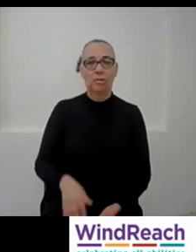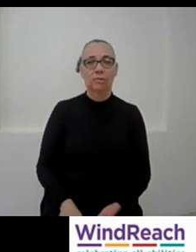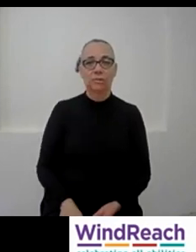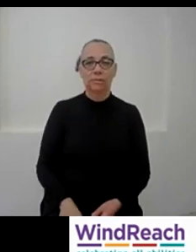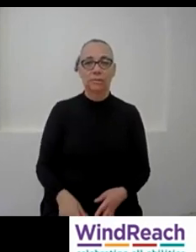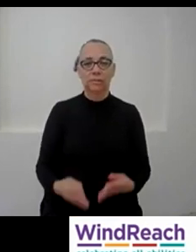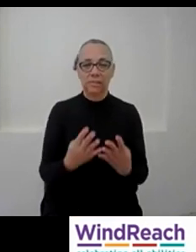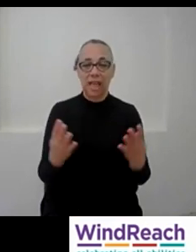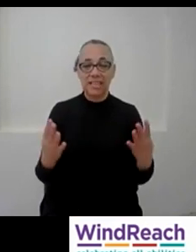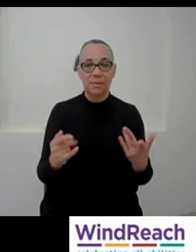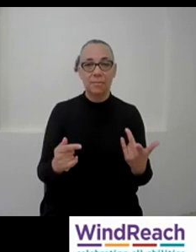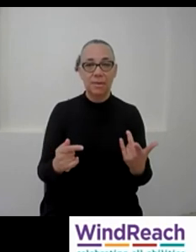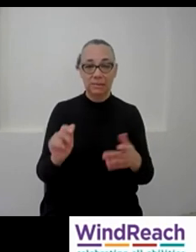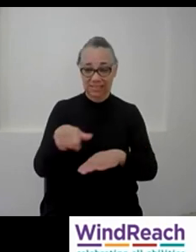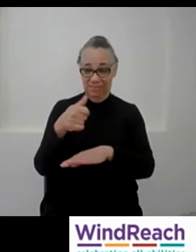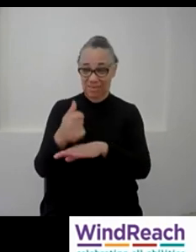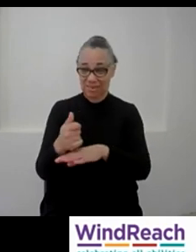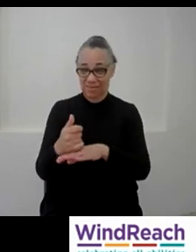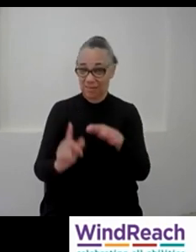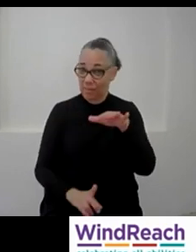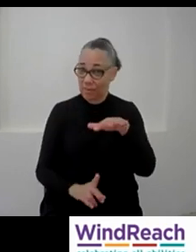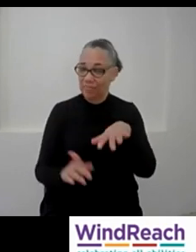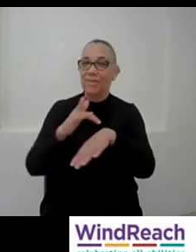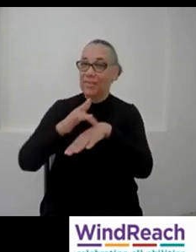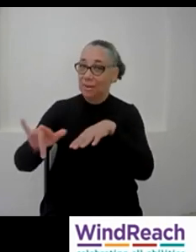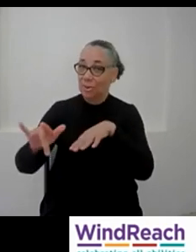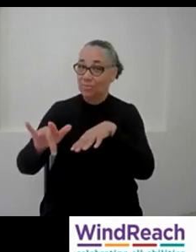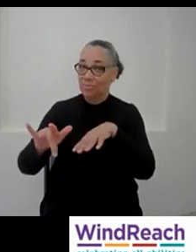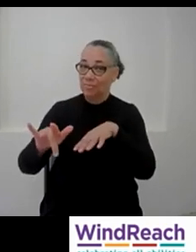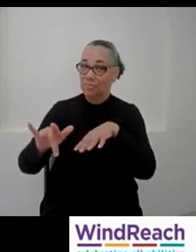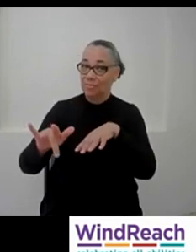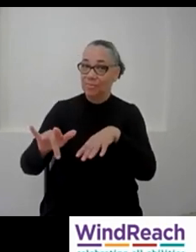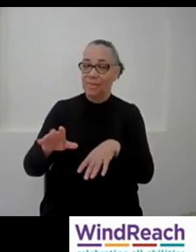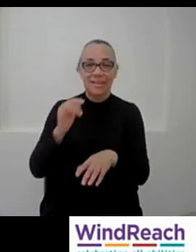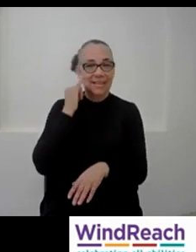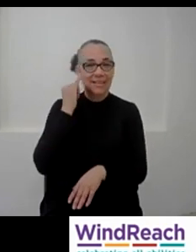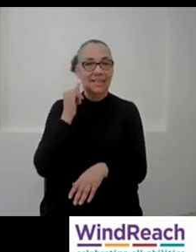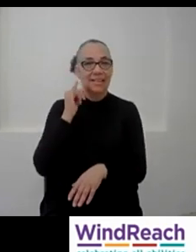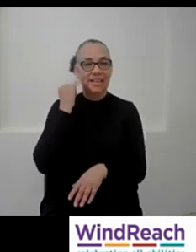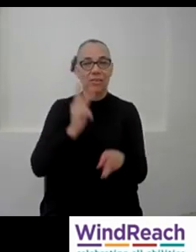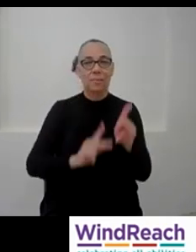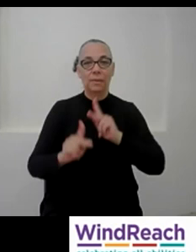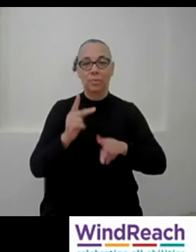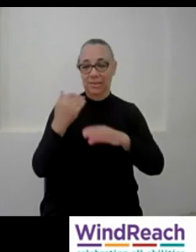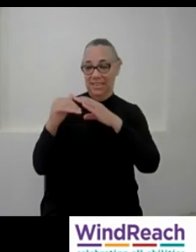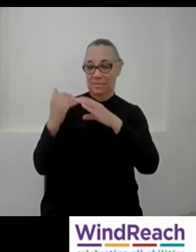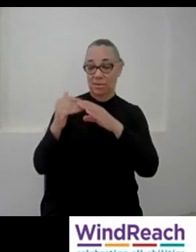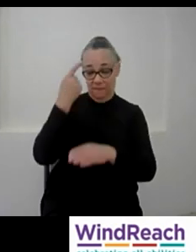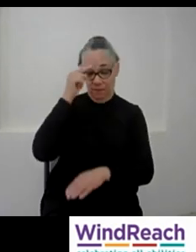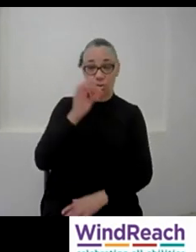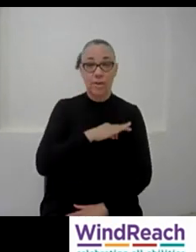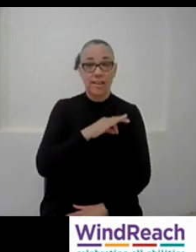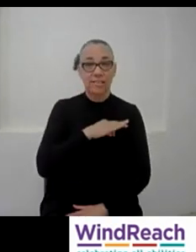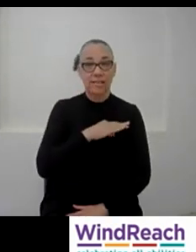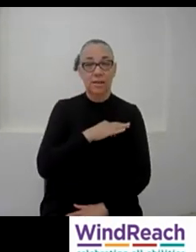And Dr. Bush, if you're okay with this, if people email for their credits and